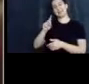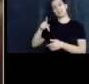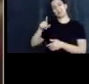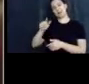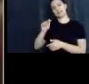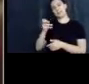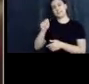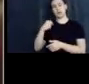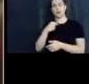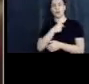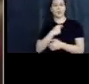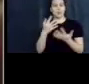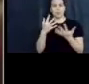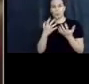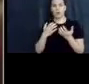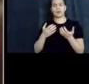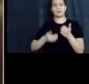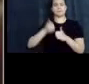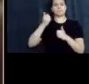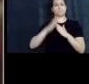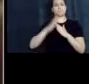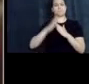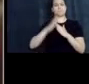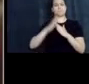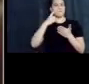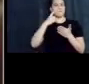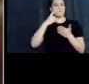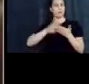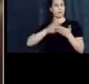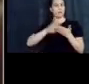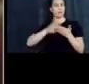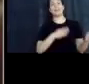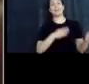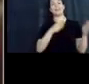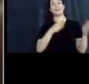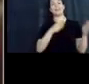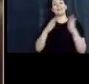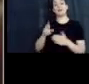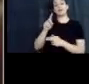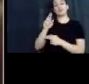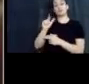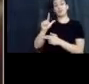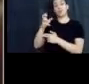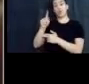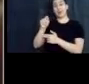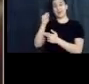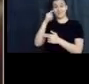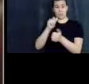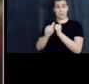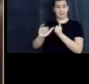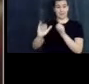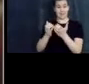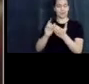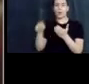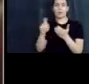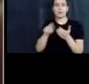awarded college credit. And then for dual credit, we just really need that transcript. And as long as you pass the classes, you should be good to get credit